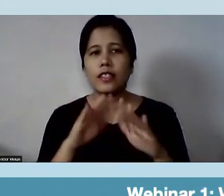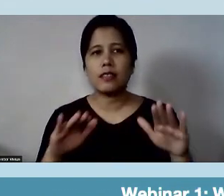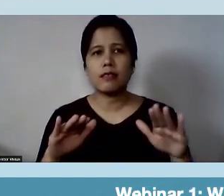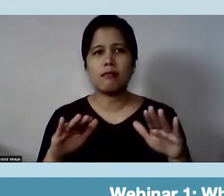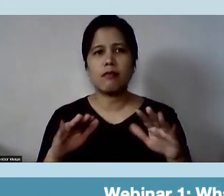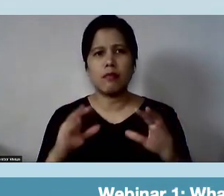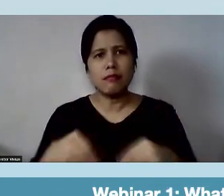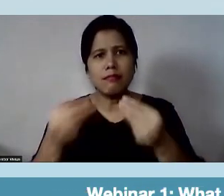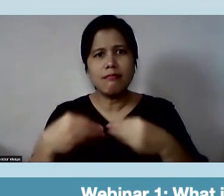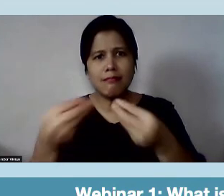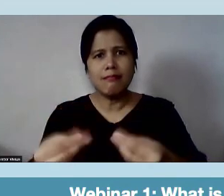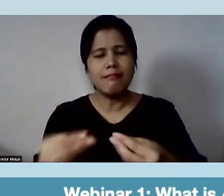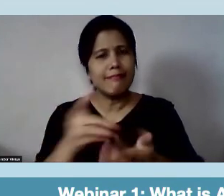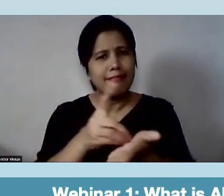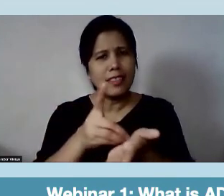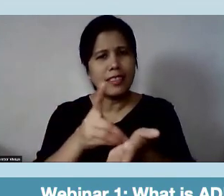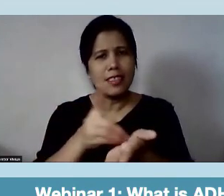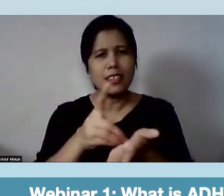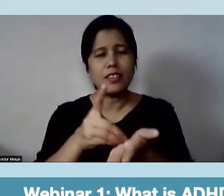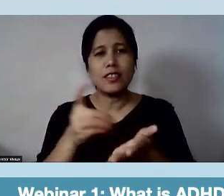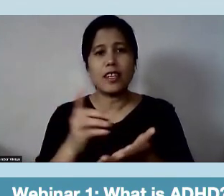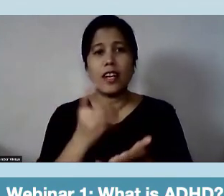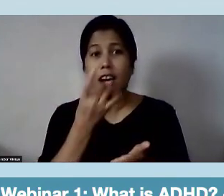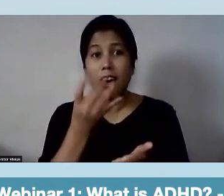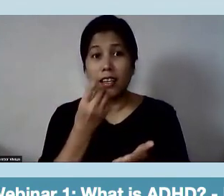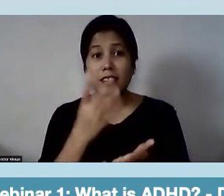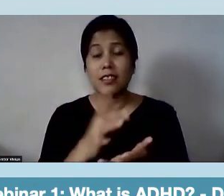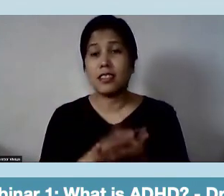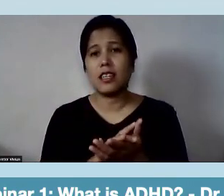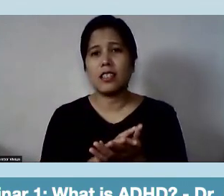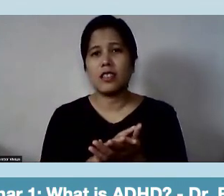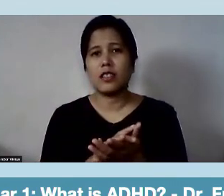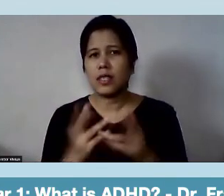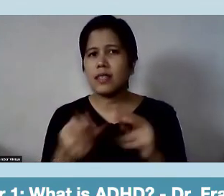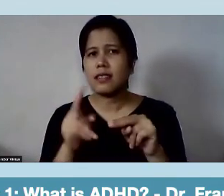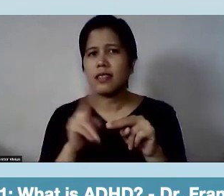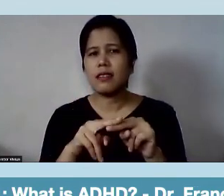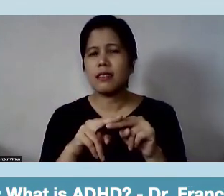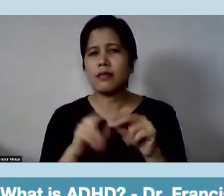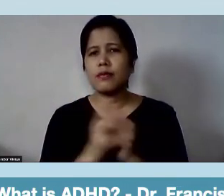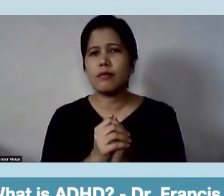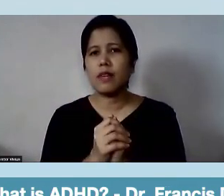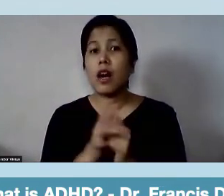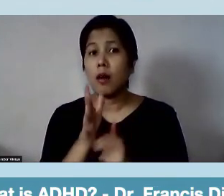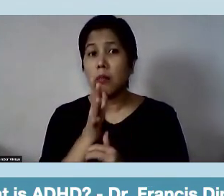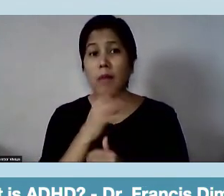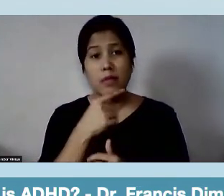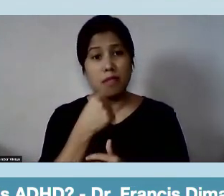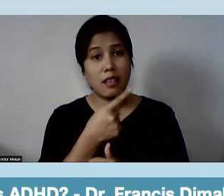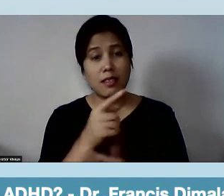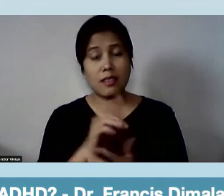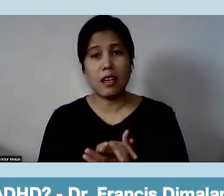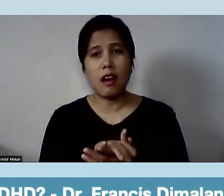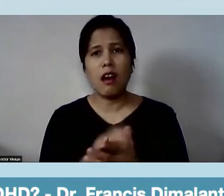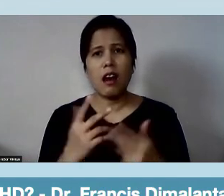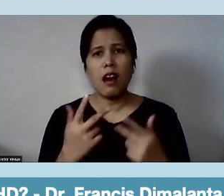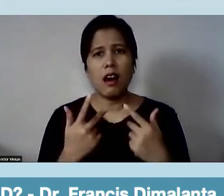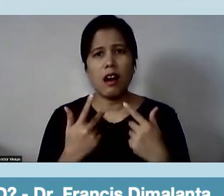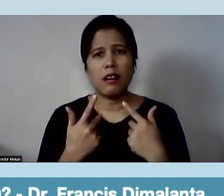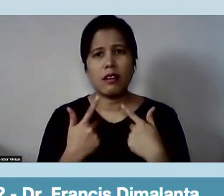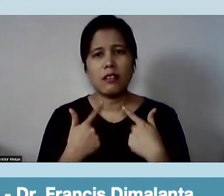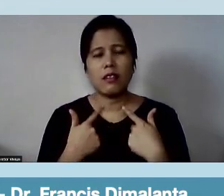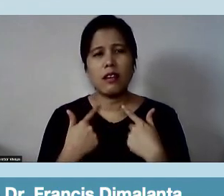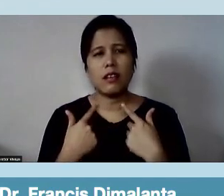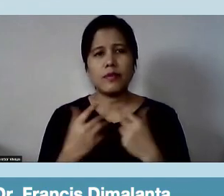medicated, and we can try other avenues, especially if the mom says there are palpitations and